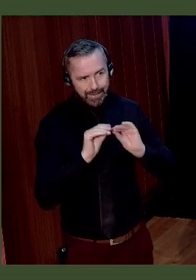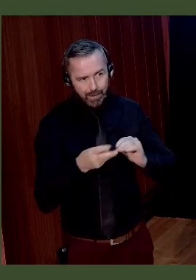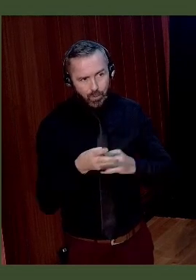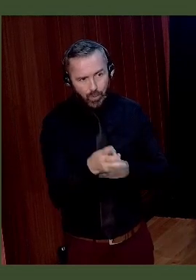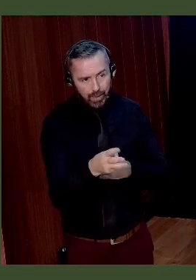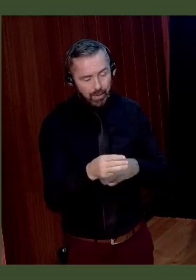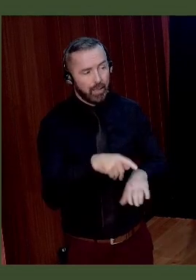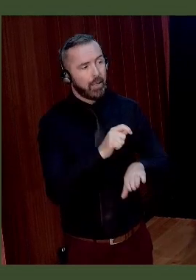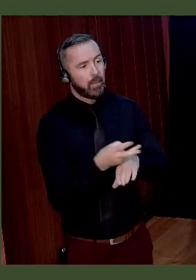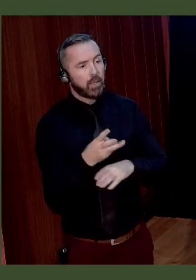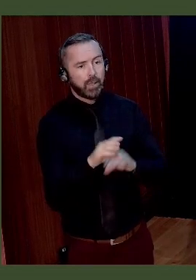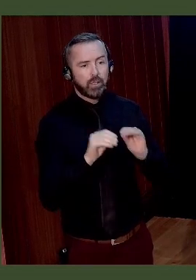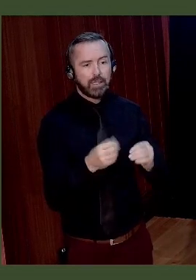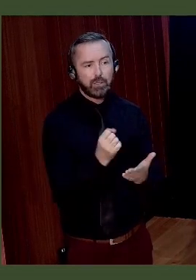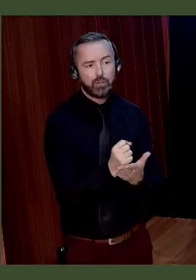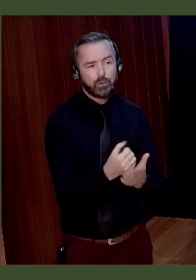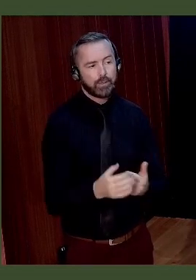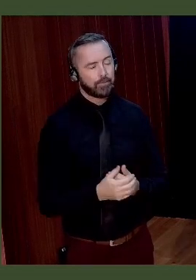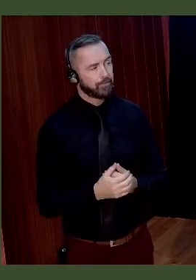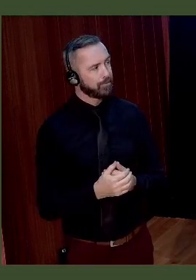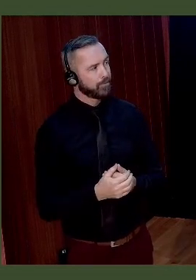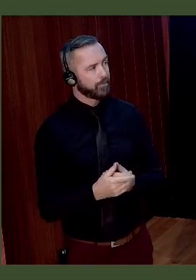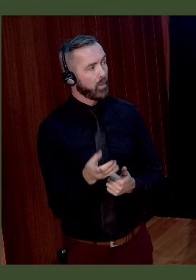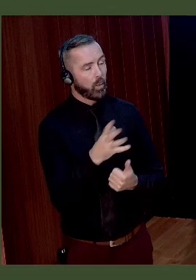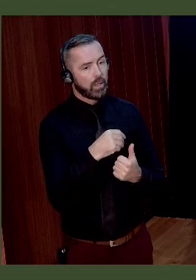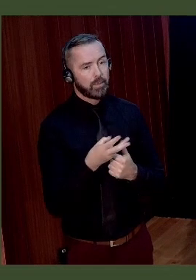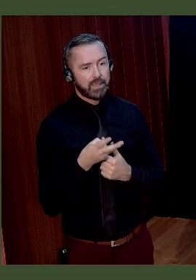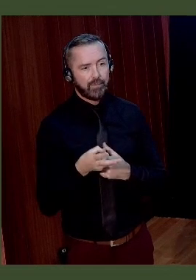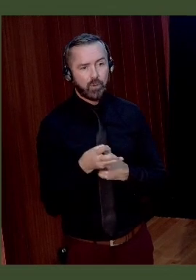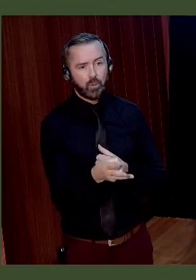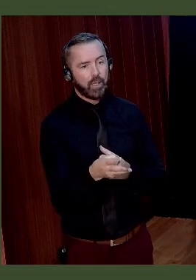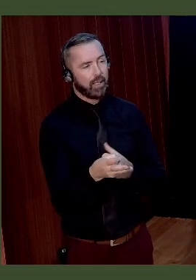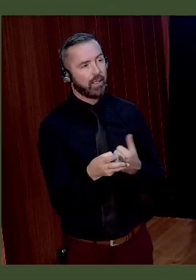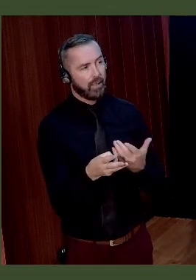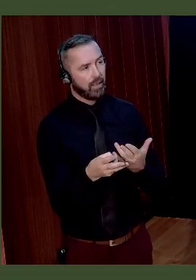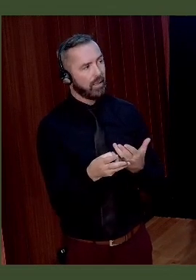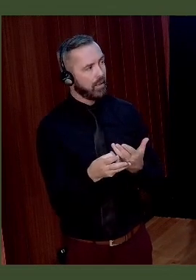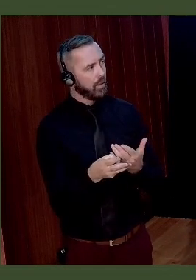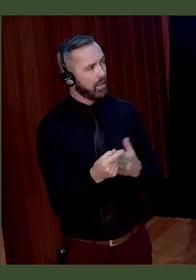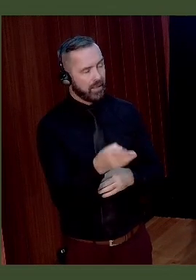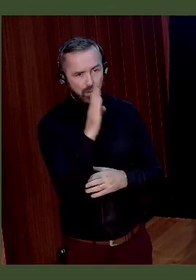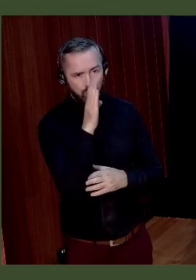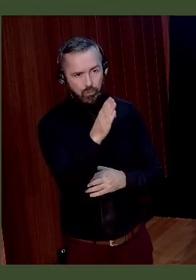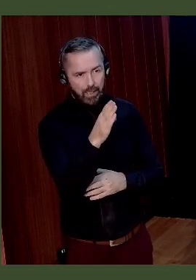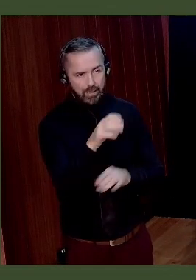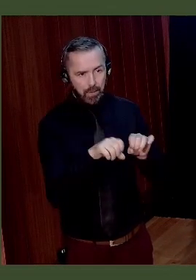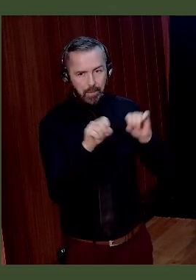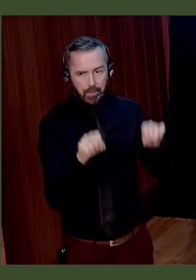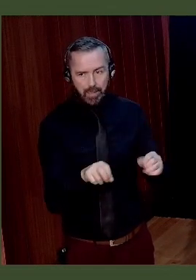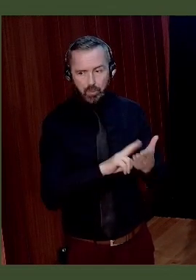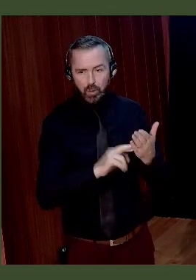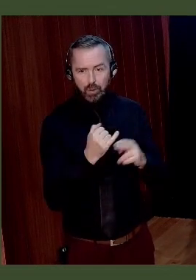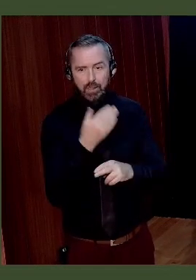to teach a language to school students. A particular teaching methodology, the direct method, was used in the